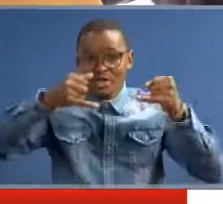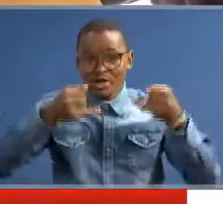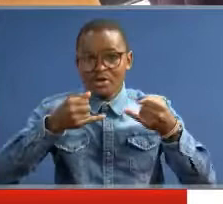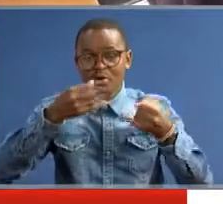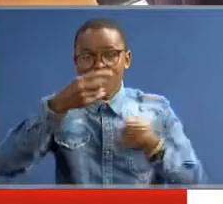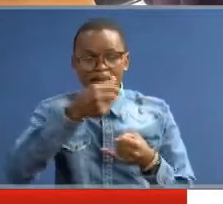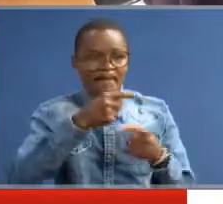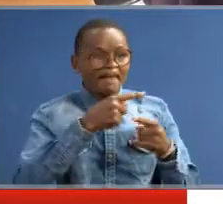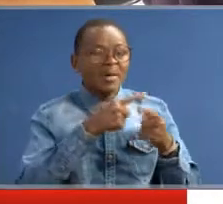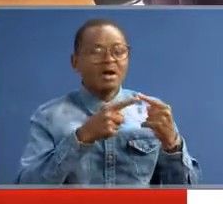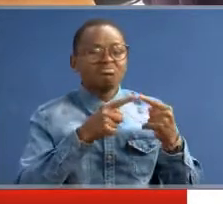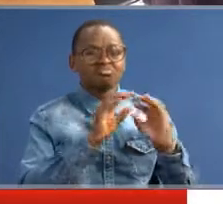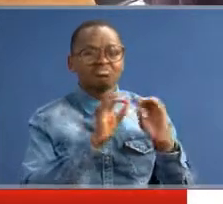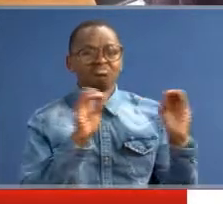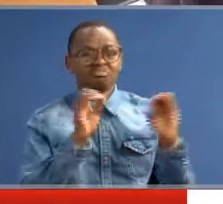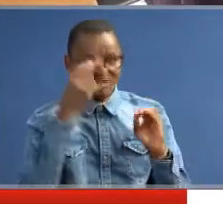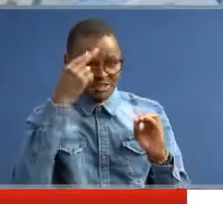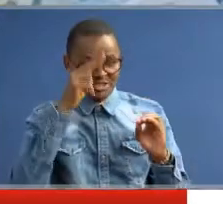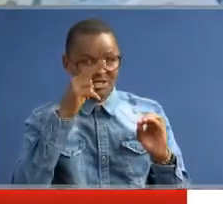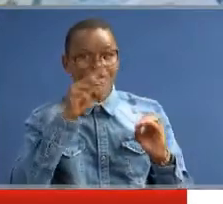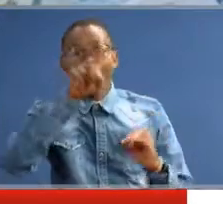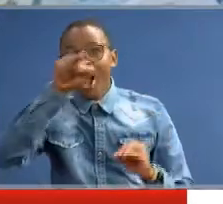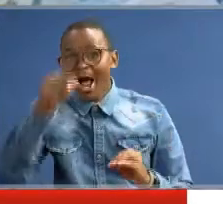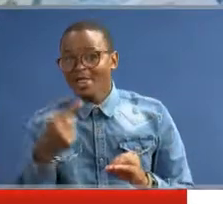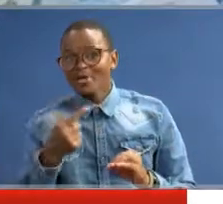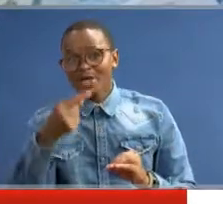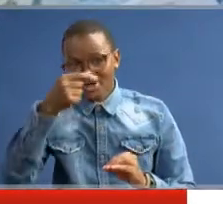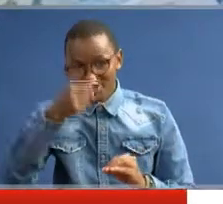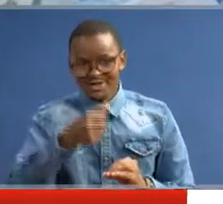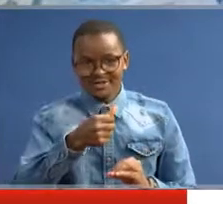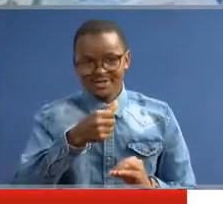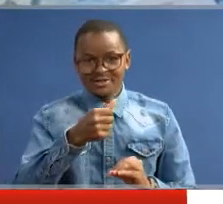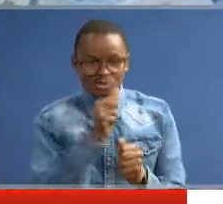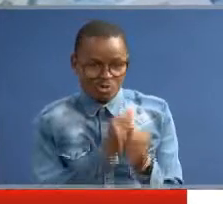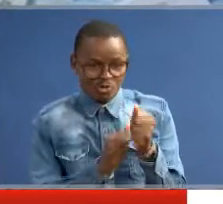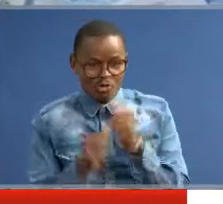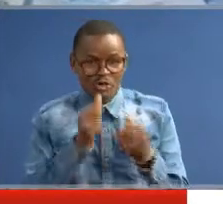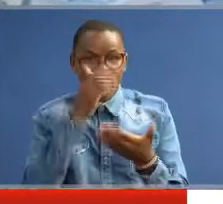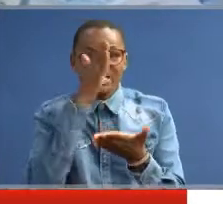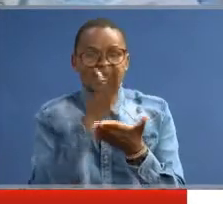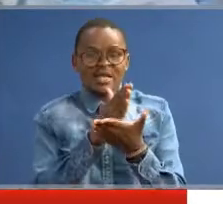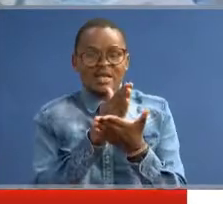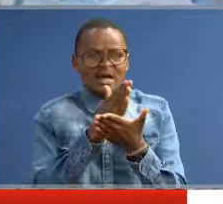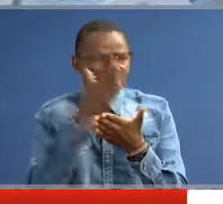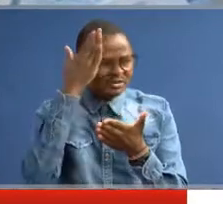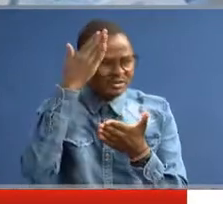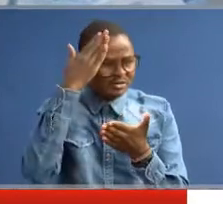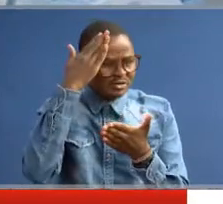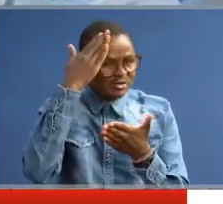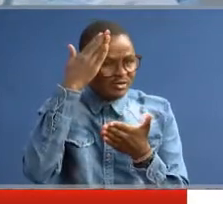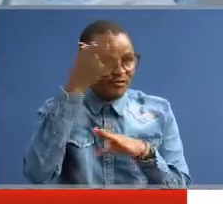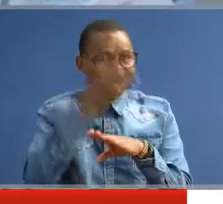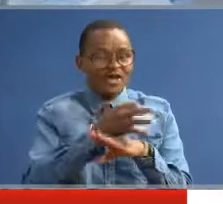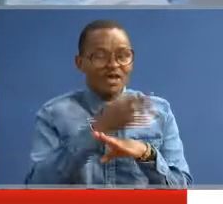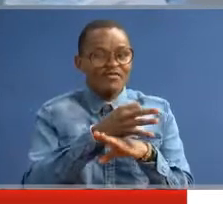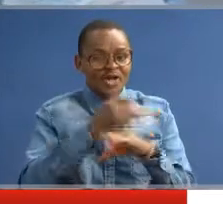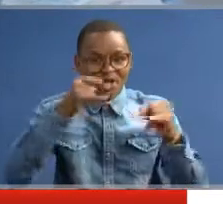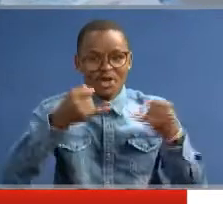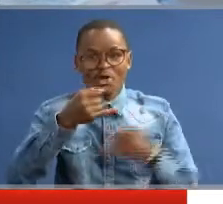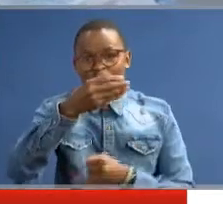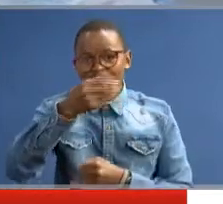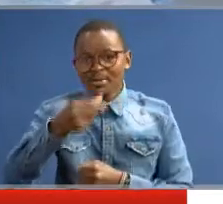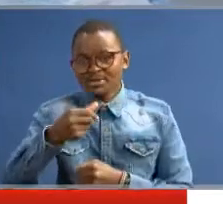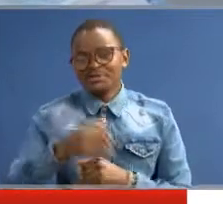but confesses he has not seen the new generation 1,000 shilling note, which hinders him from easily identifying fake new